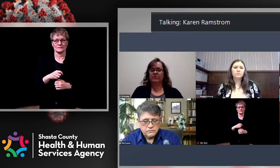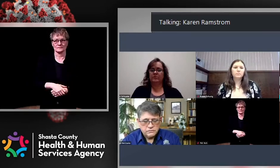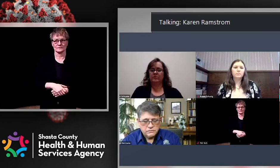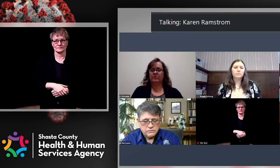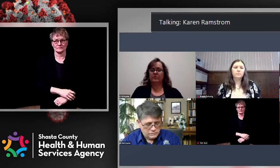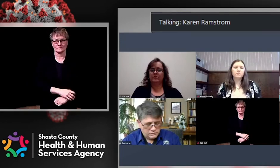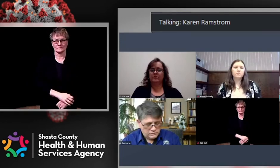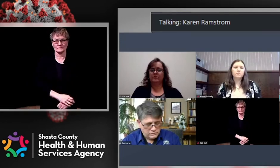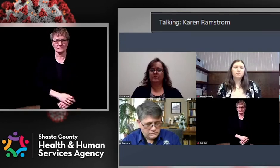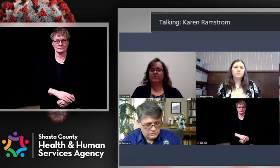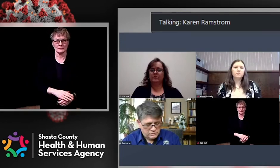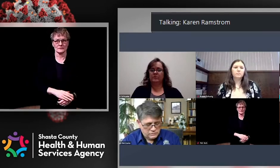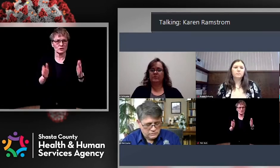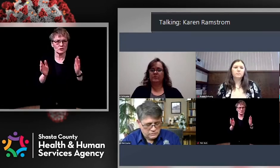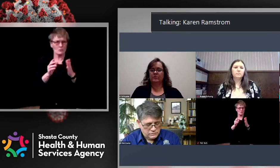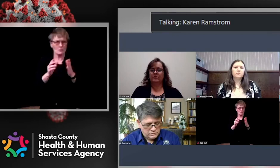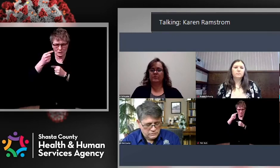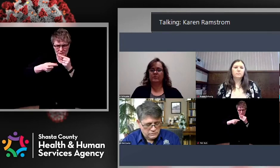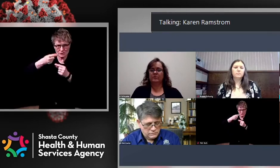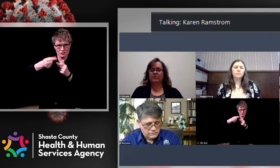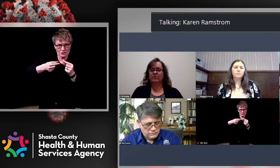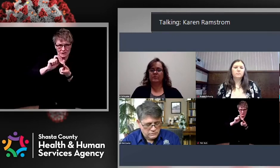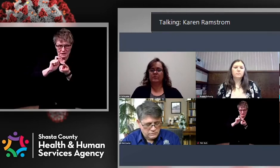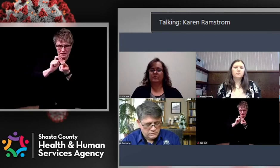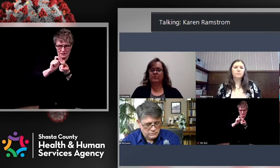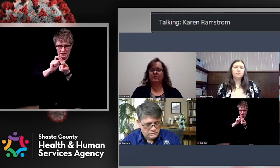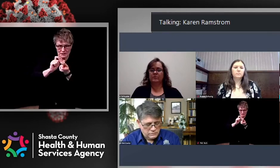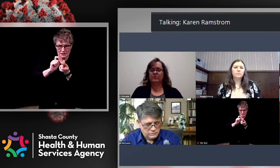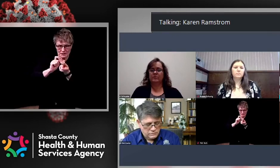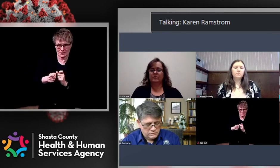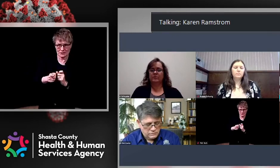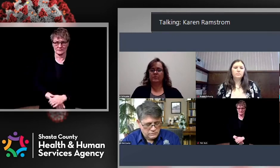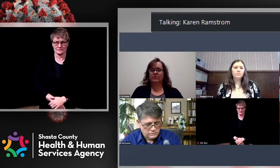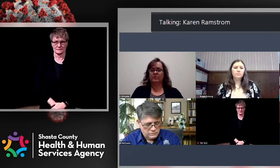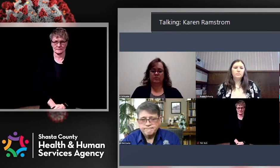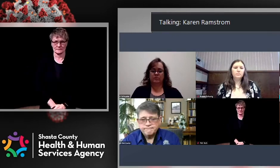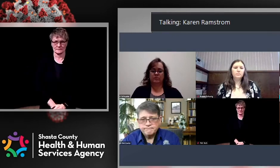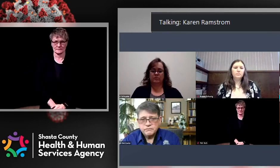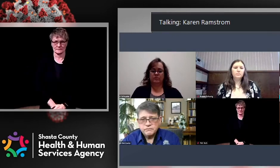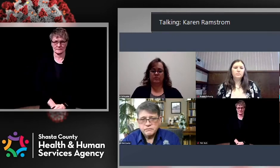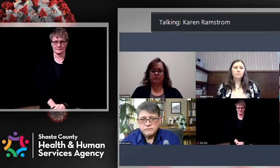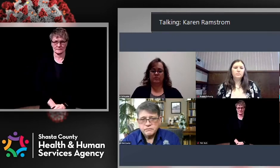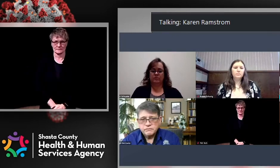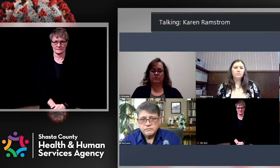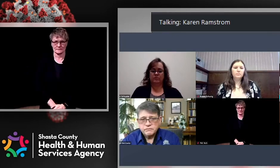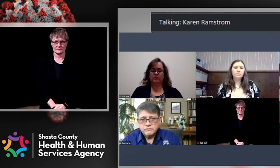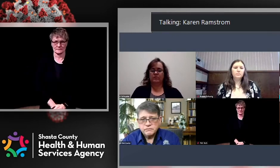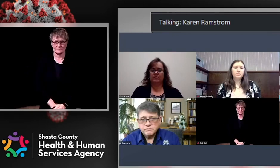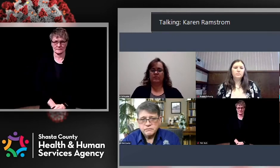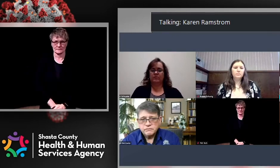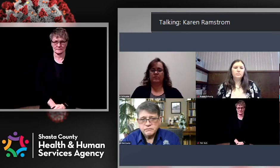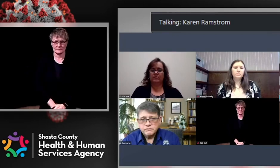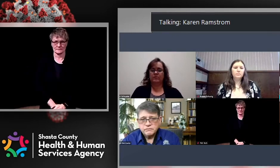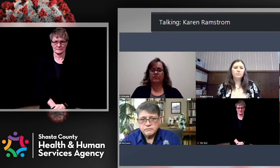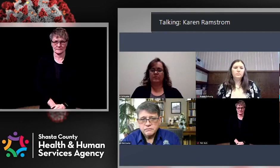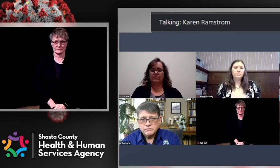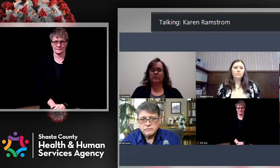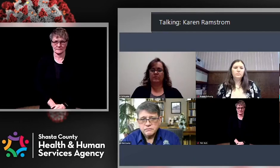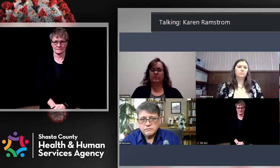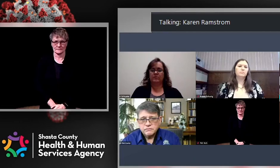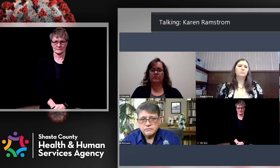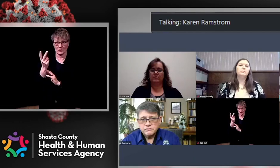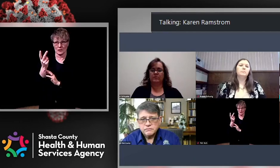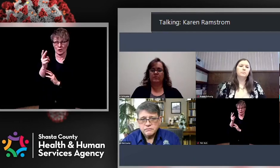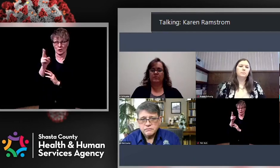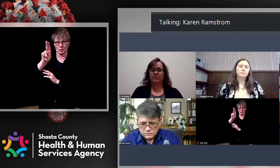small. There, as you probably have seen in the media, there are some reports recently of a strain in the UK and